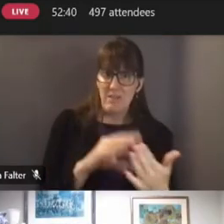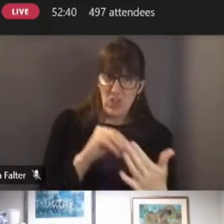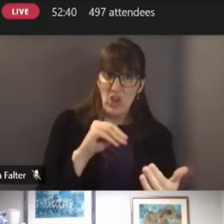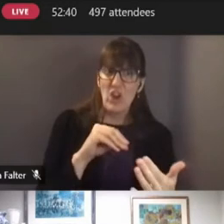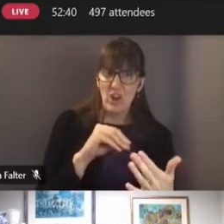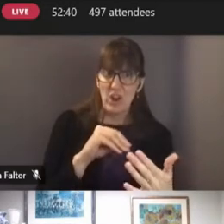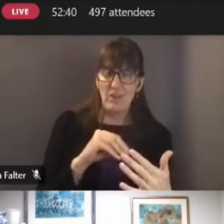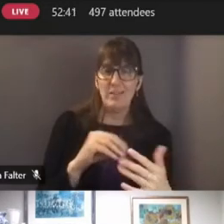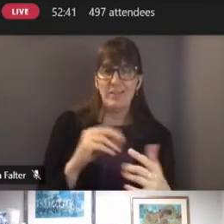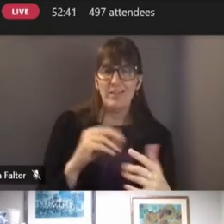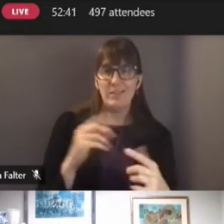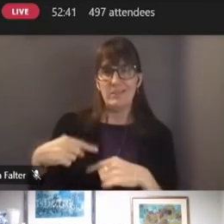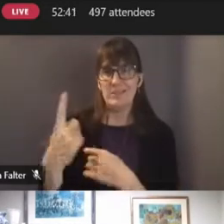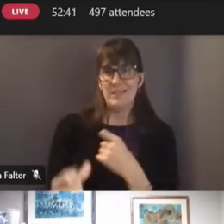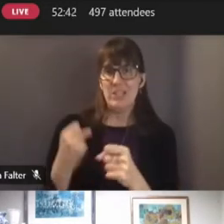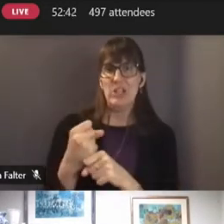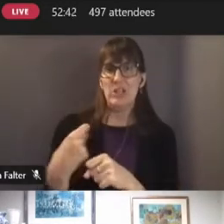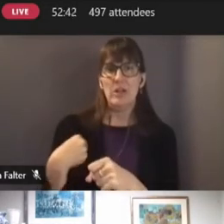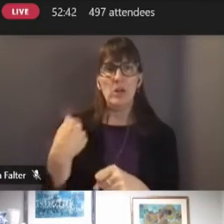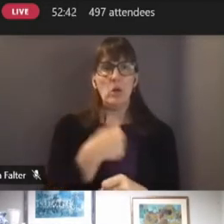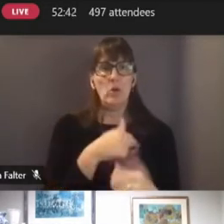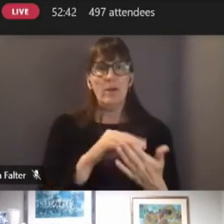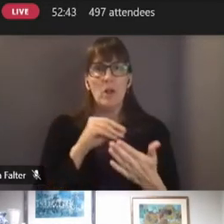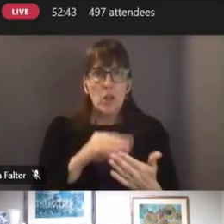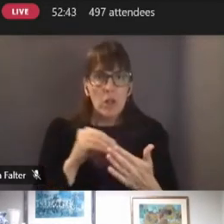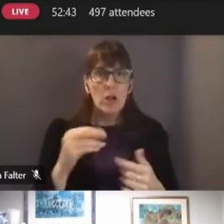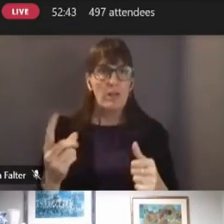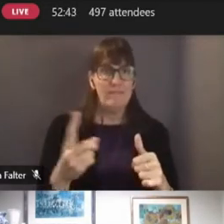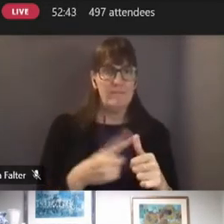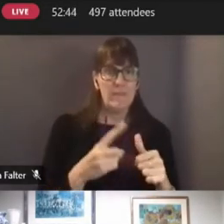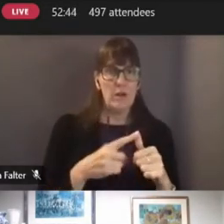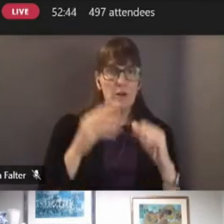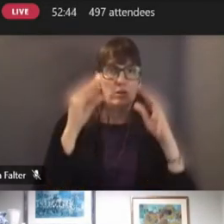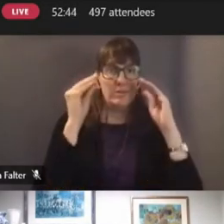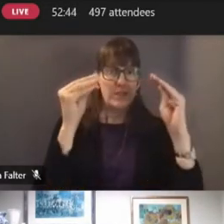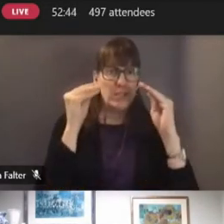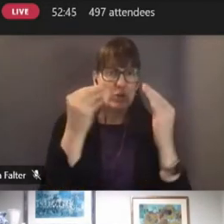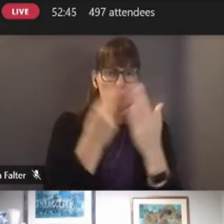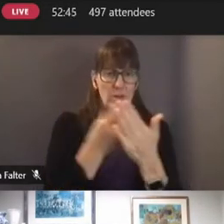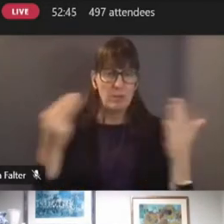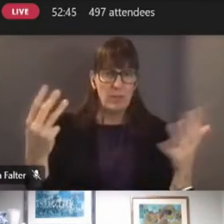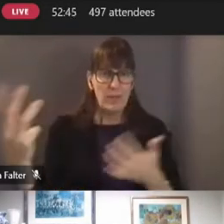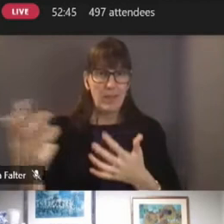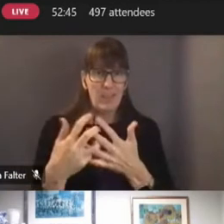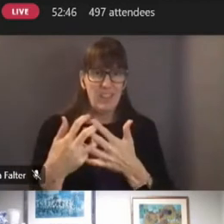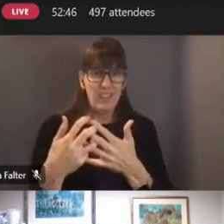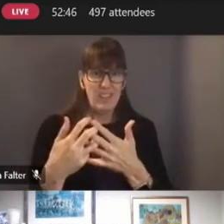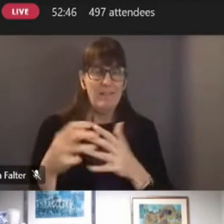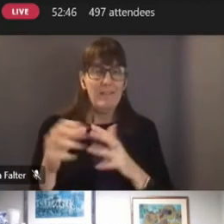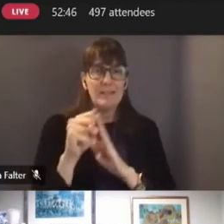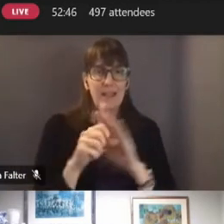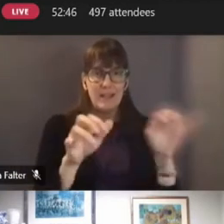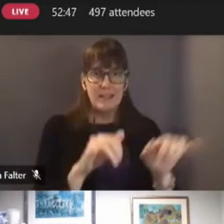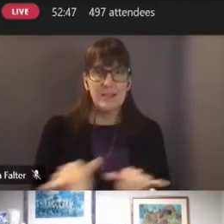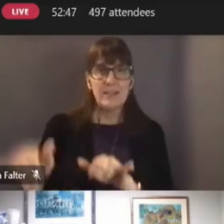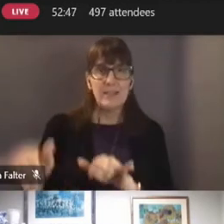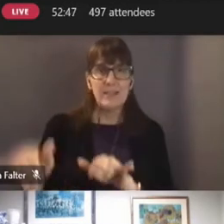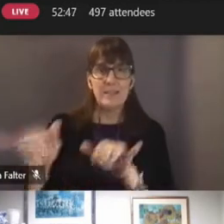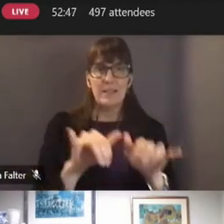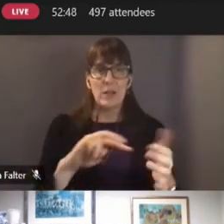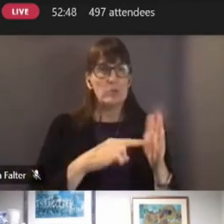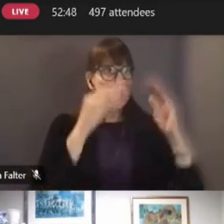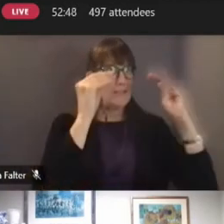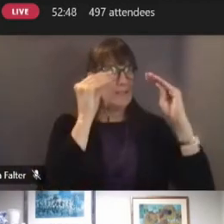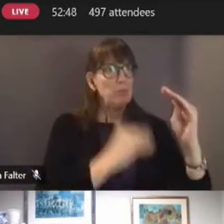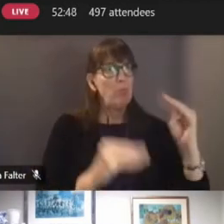year. And we've learned that having, first of all, instructional materials that are aligned to state standard makes teaching so much easier.